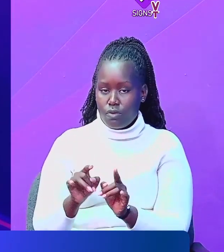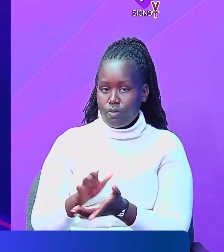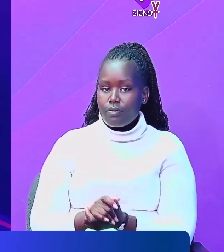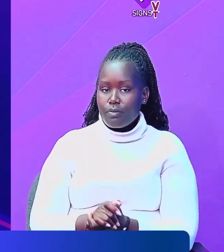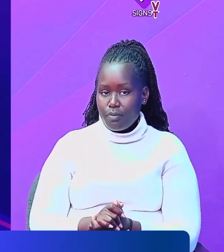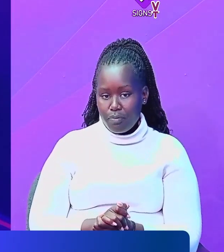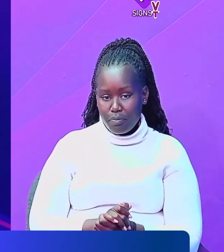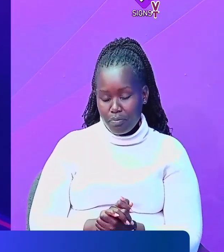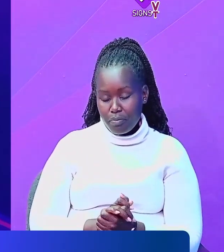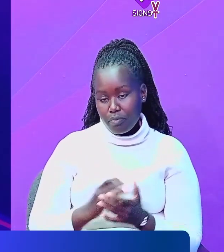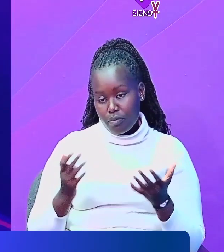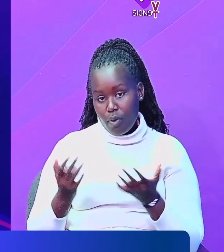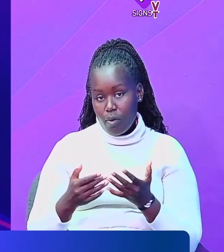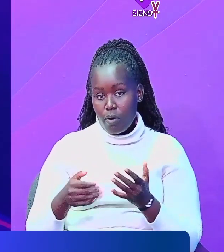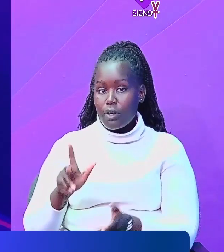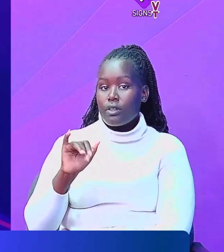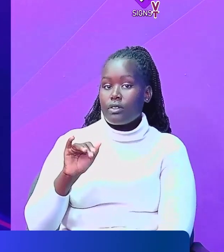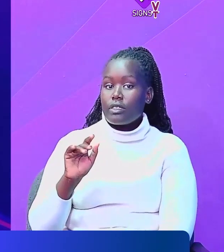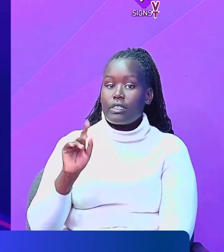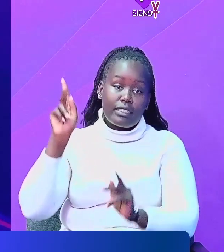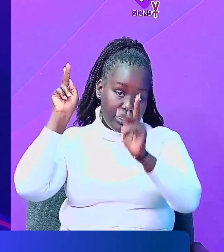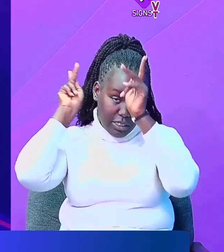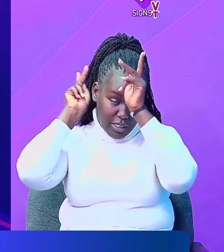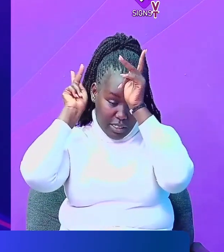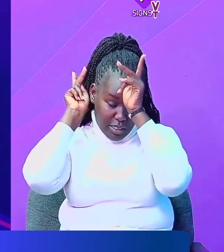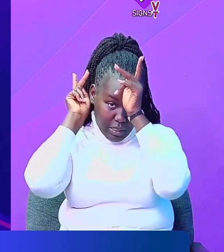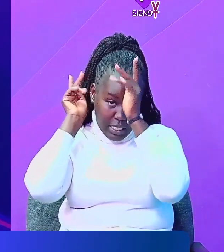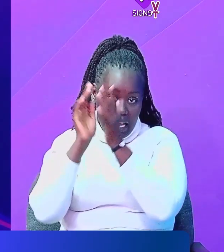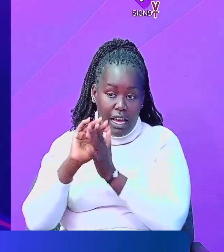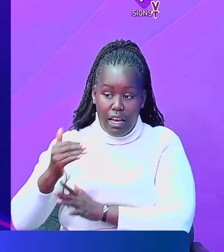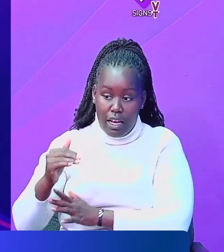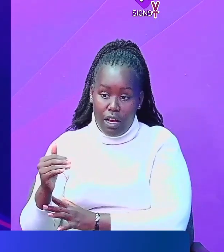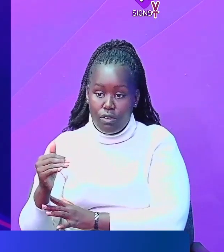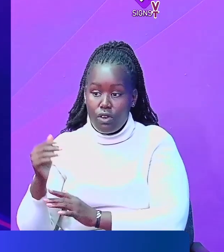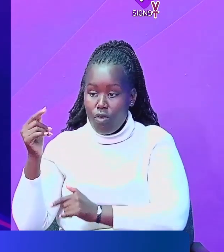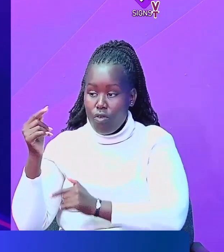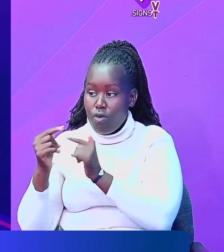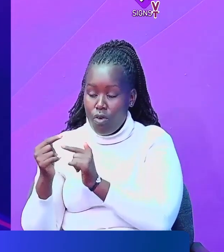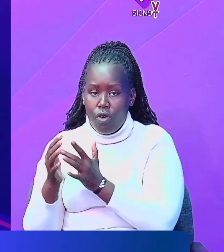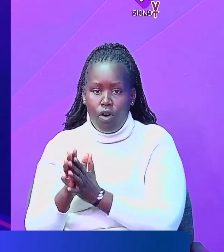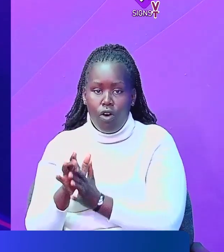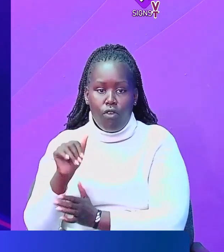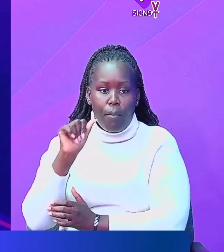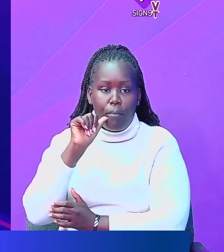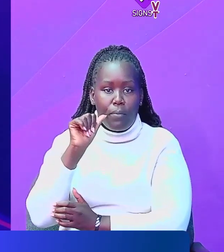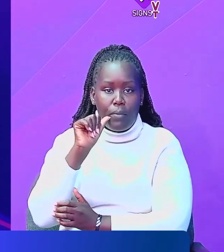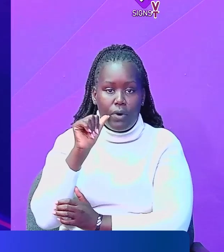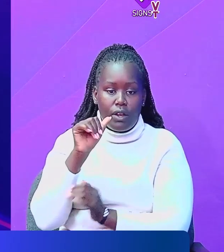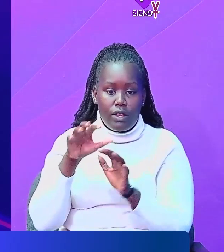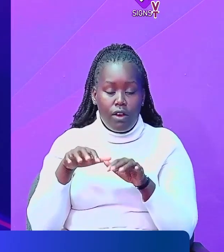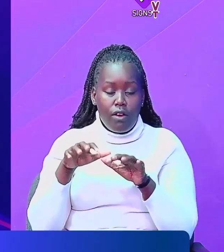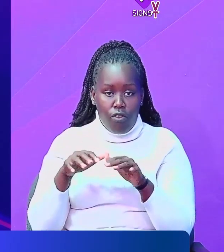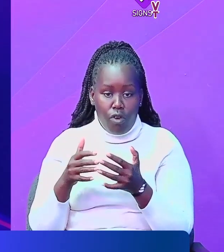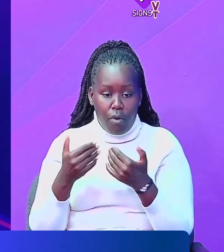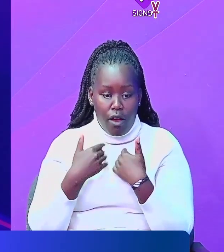Bushingala in Ikolomani, Kakamega County, are on the verge of a windfall of British farm has revealed